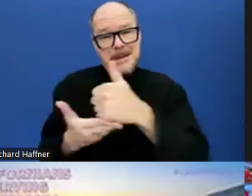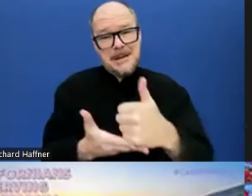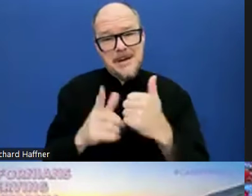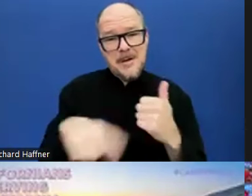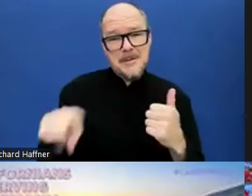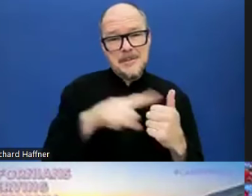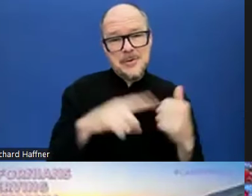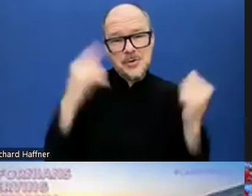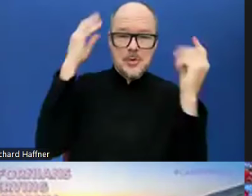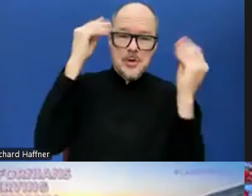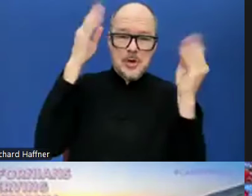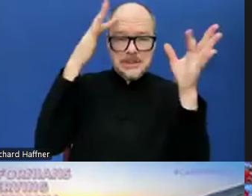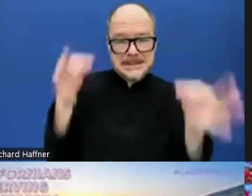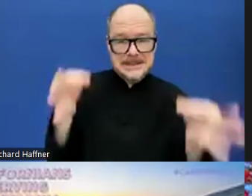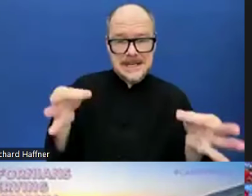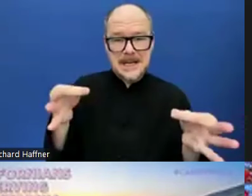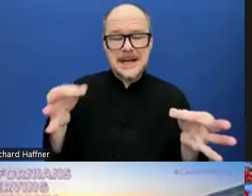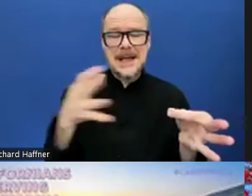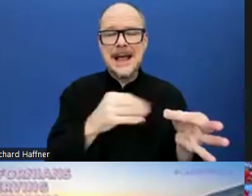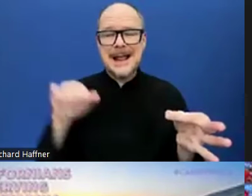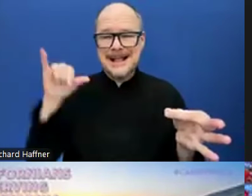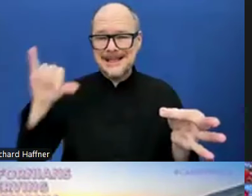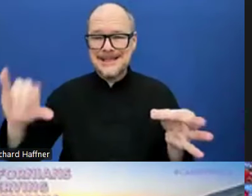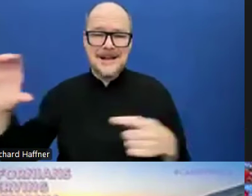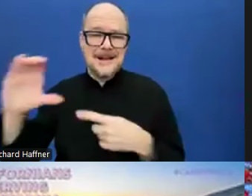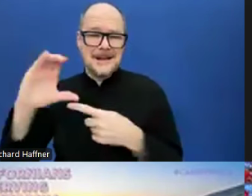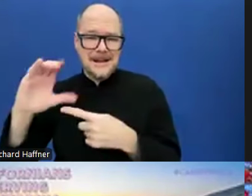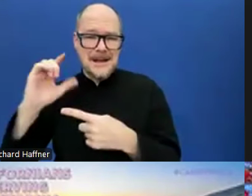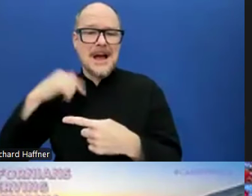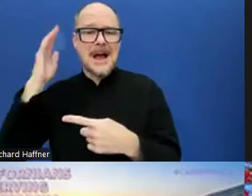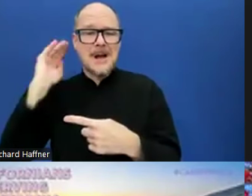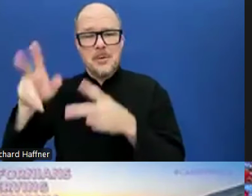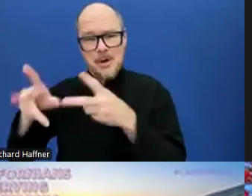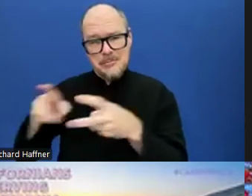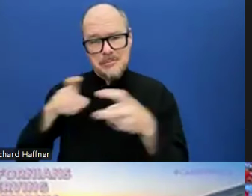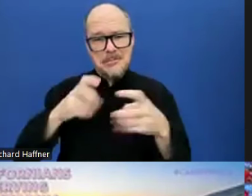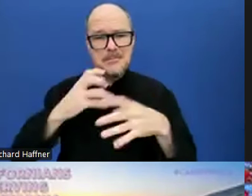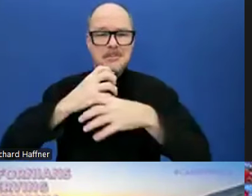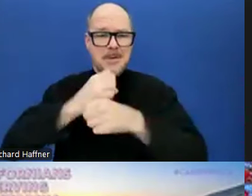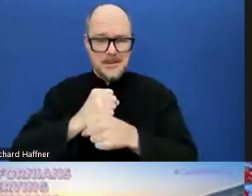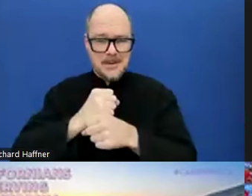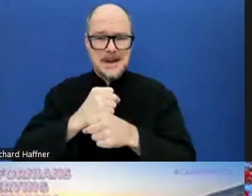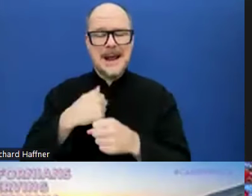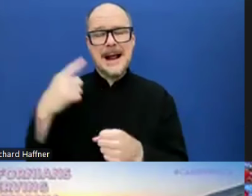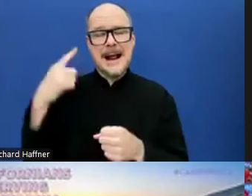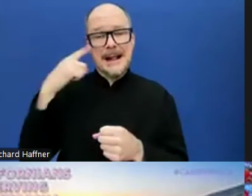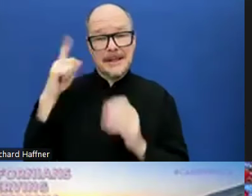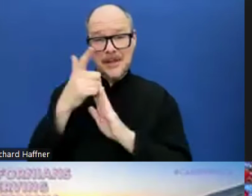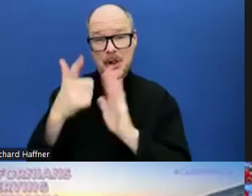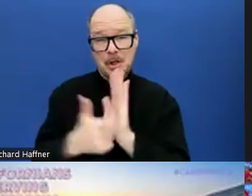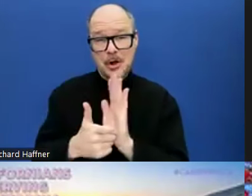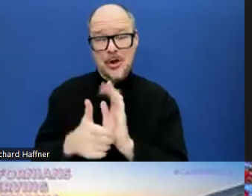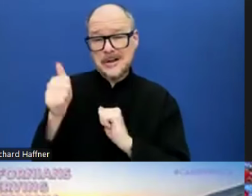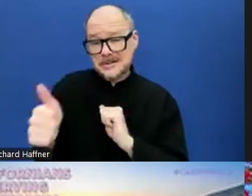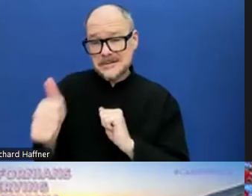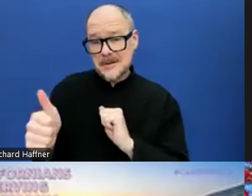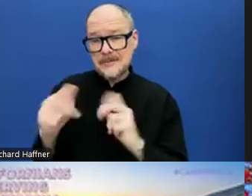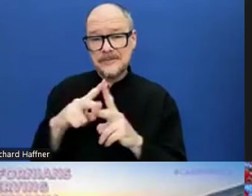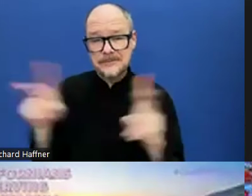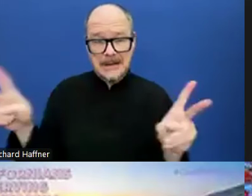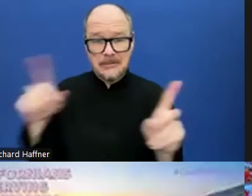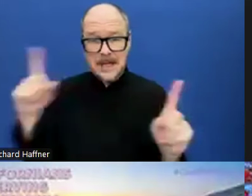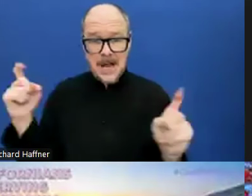I'm going to paraphrase what the law says. I find the law to be very complicated and use